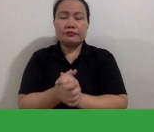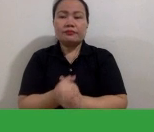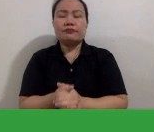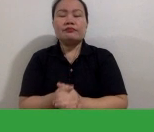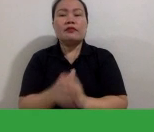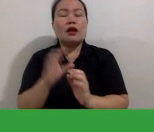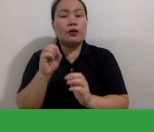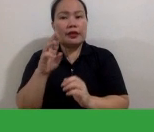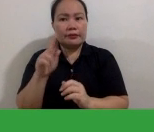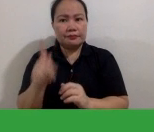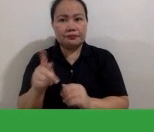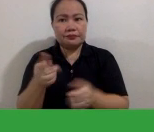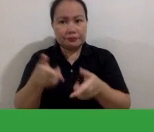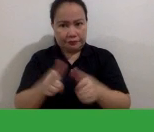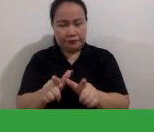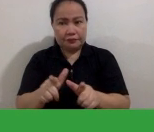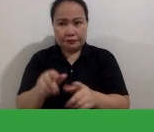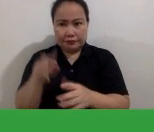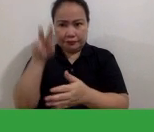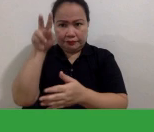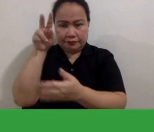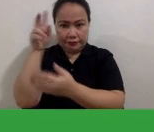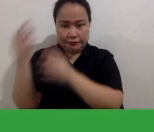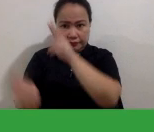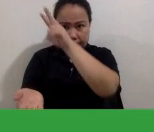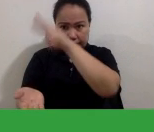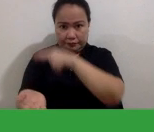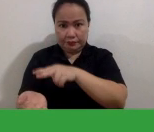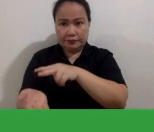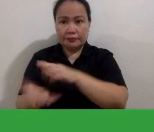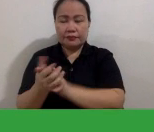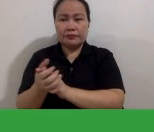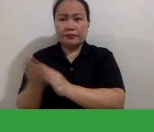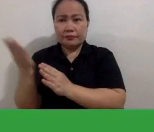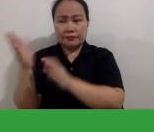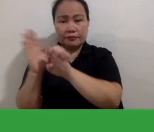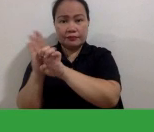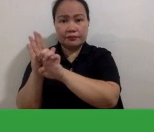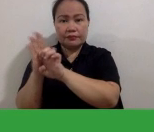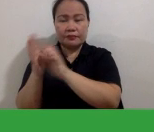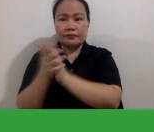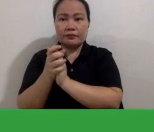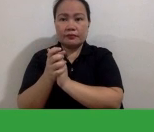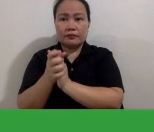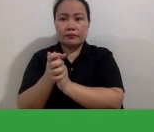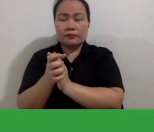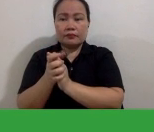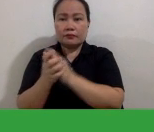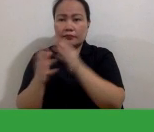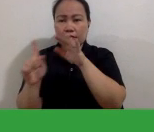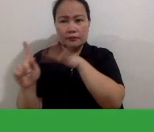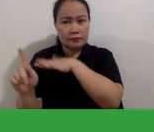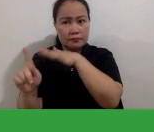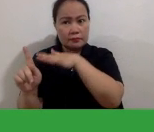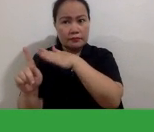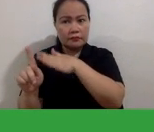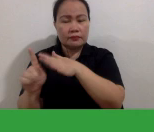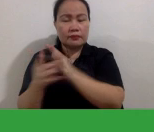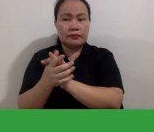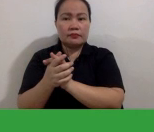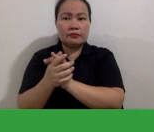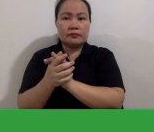Okay, so let us read. Okay, given this example, so notice that